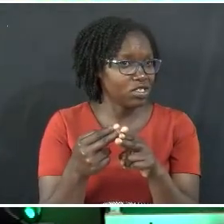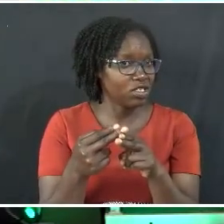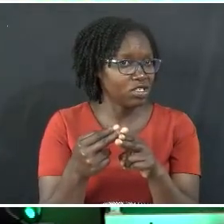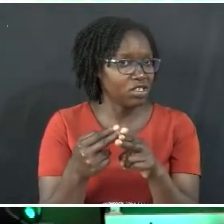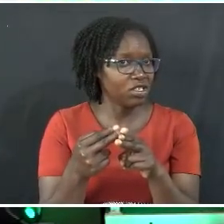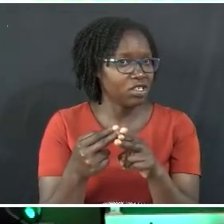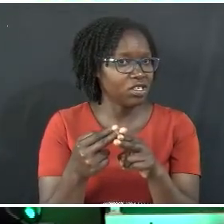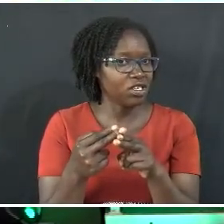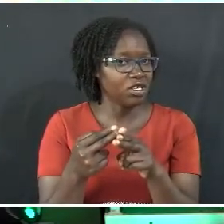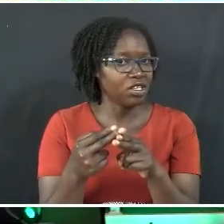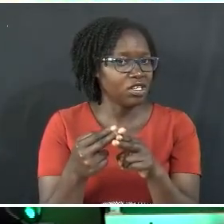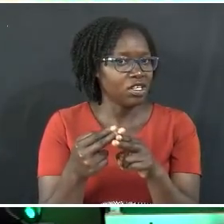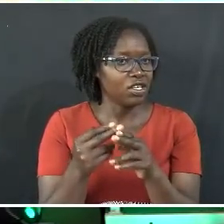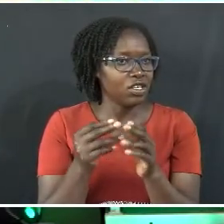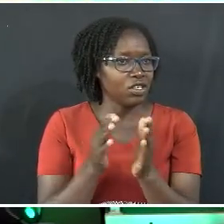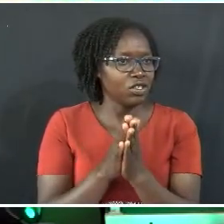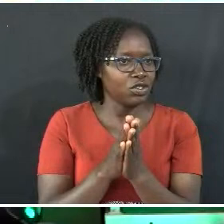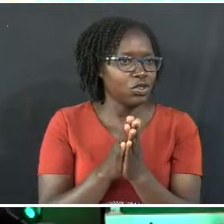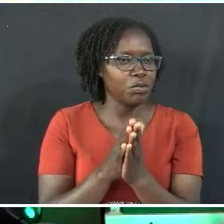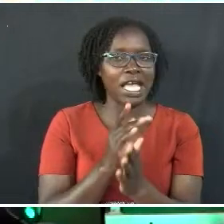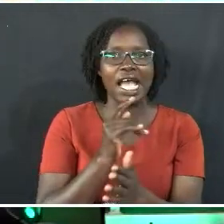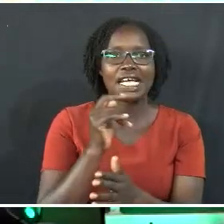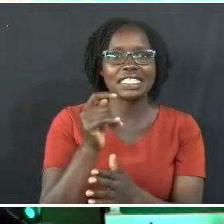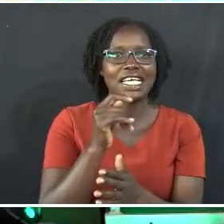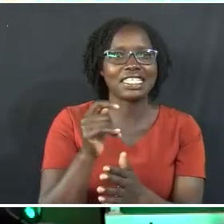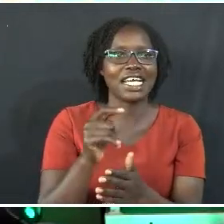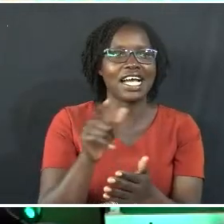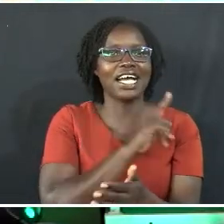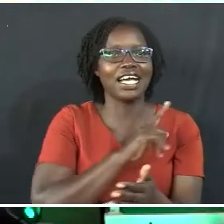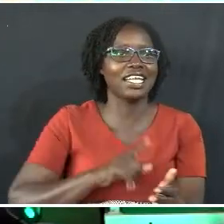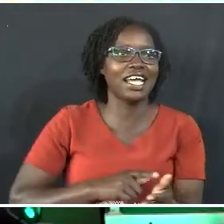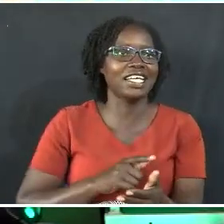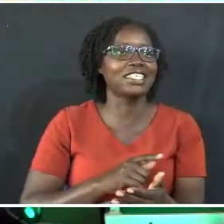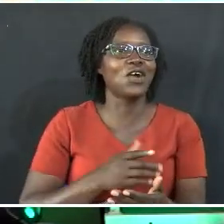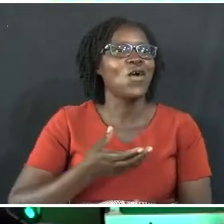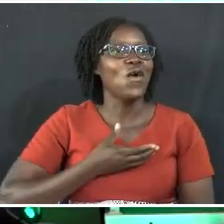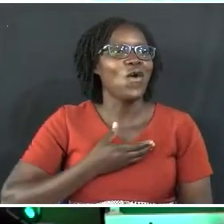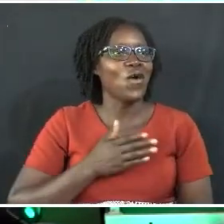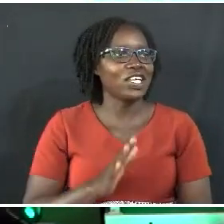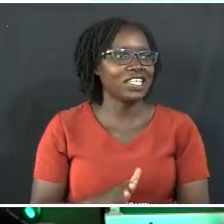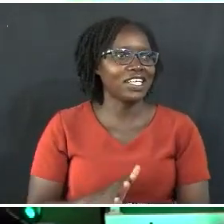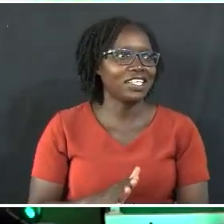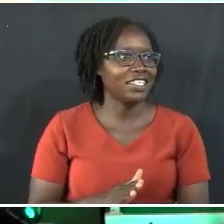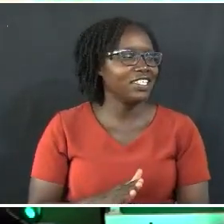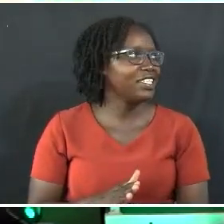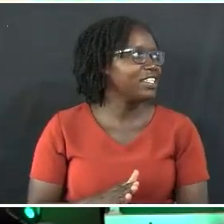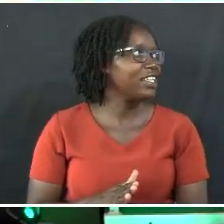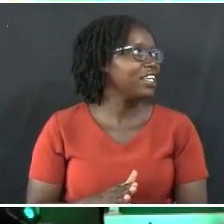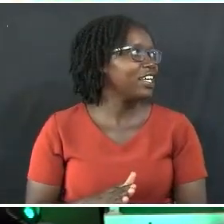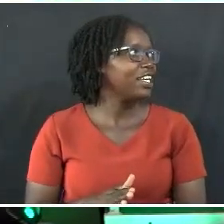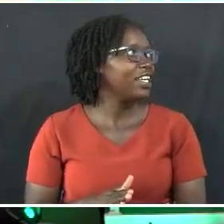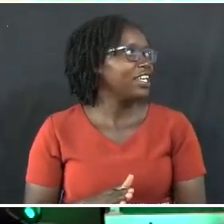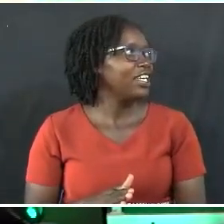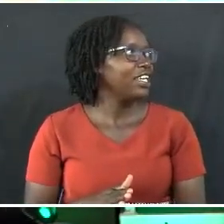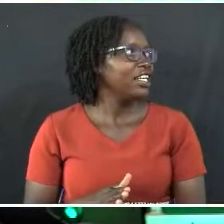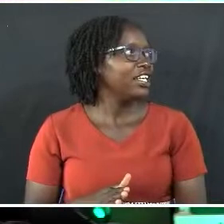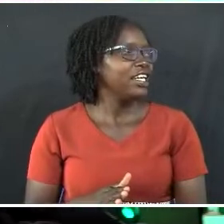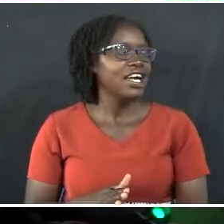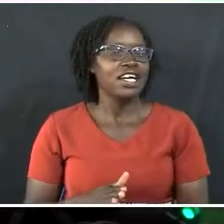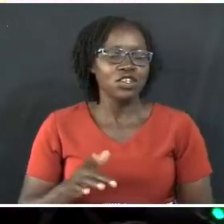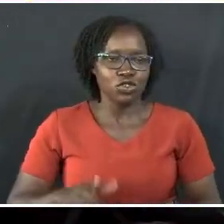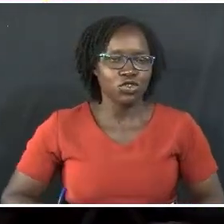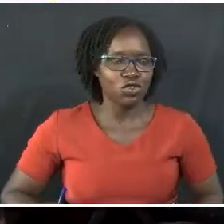you will be an eternal landlord. You will live and live and